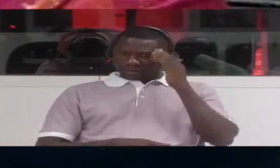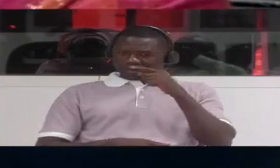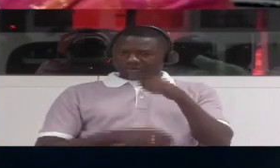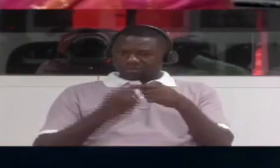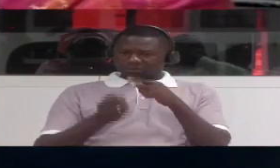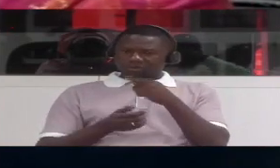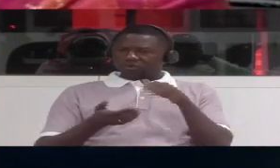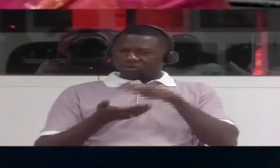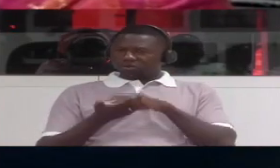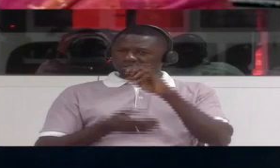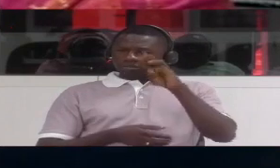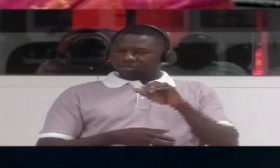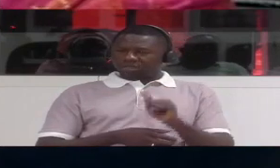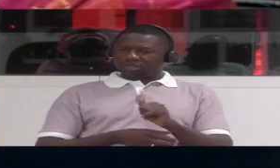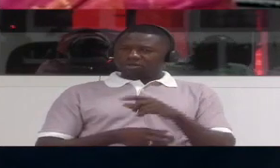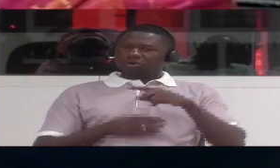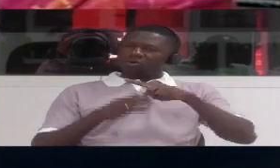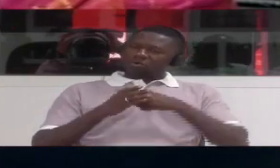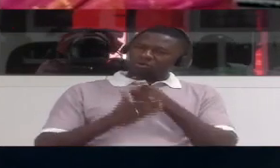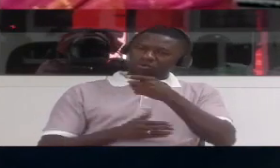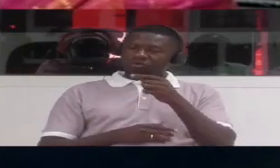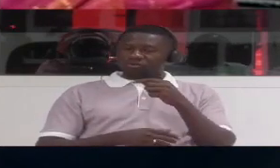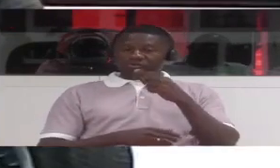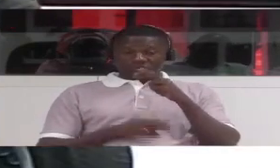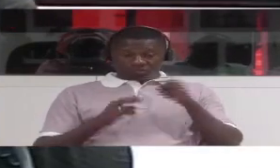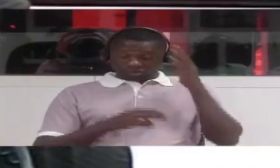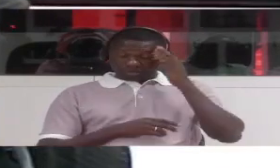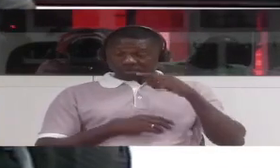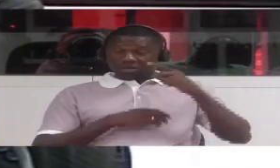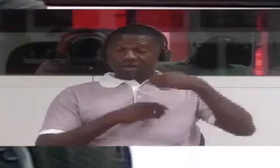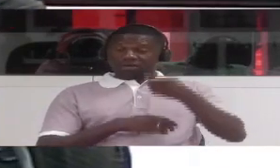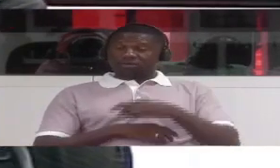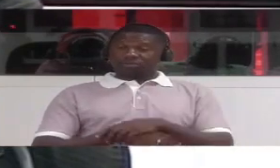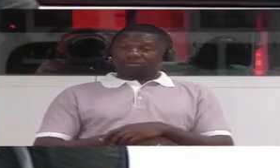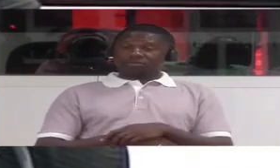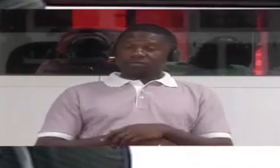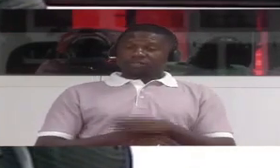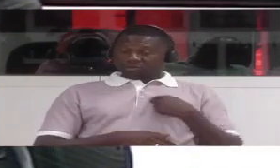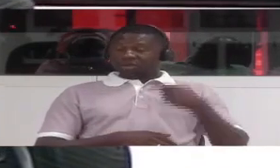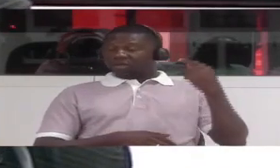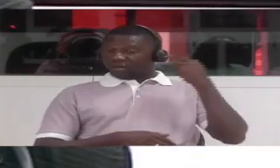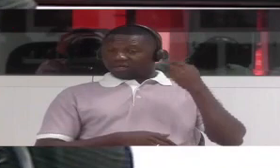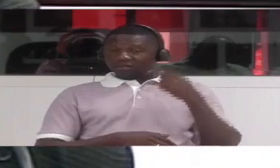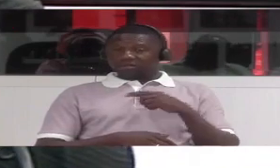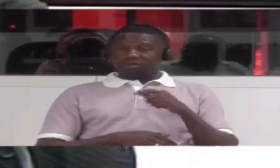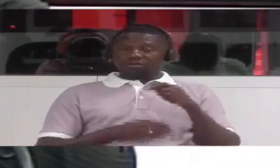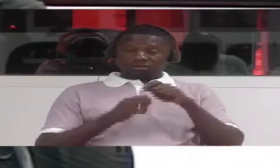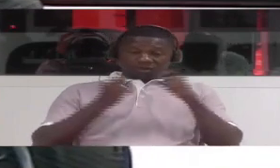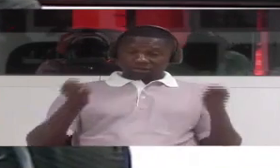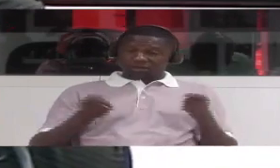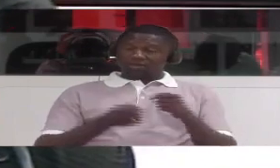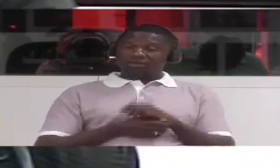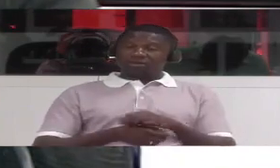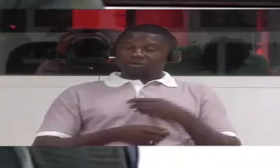did you find out about it subsequently? I had the press release myself. I saw people being taken to police and reporting